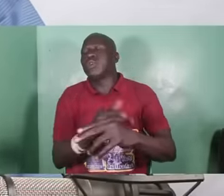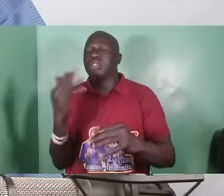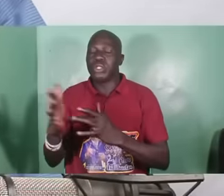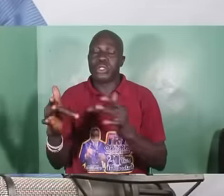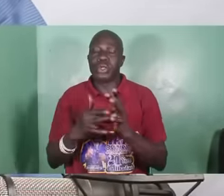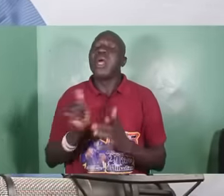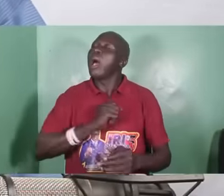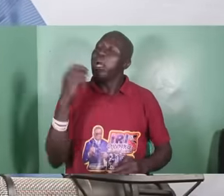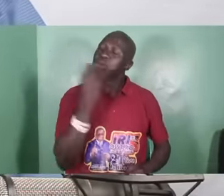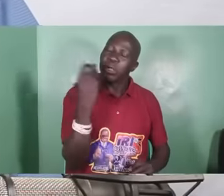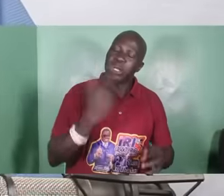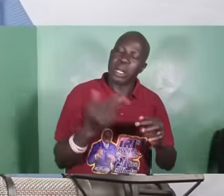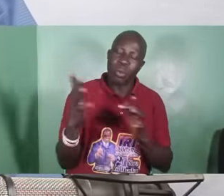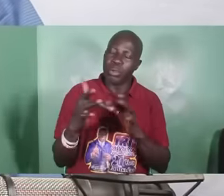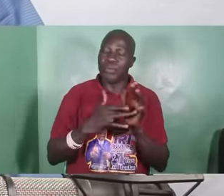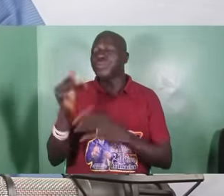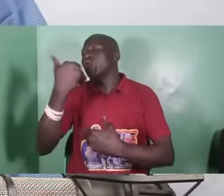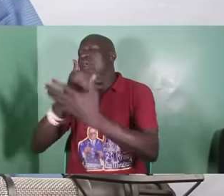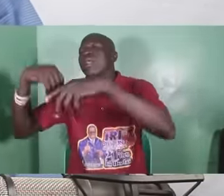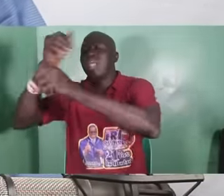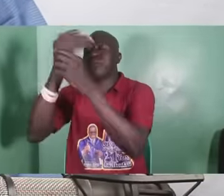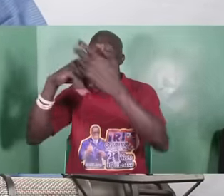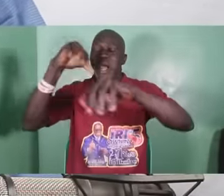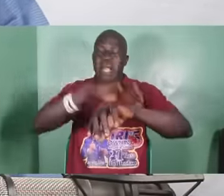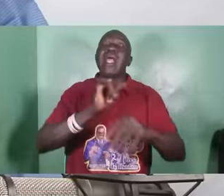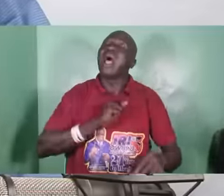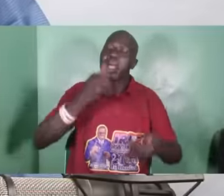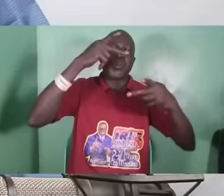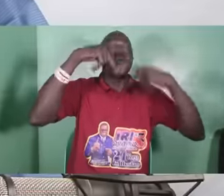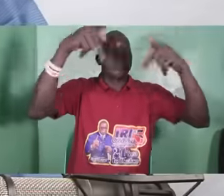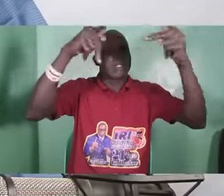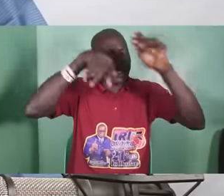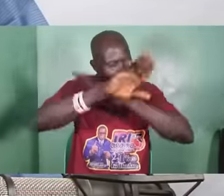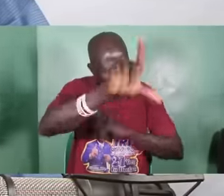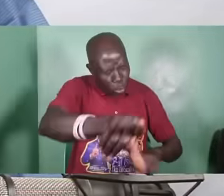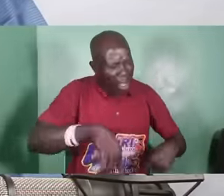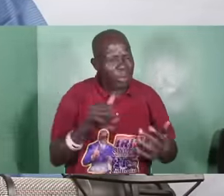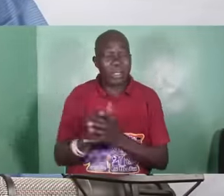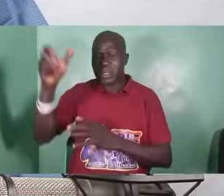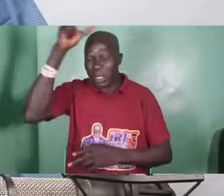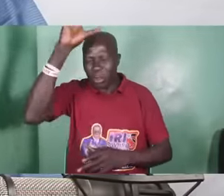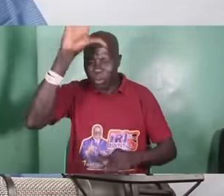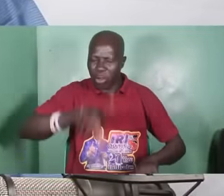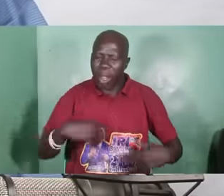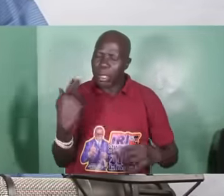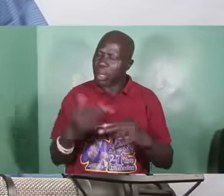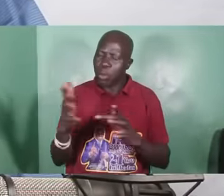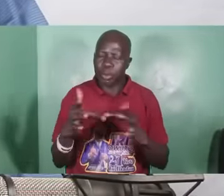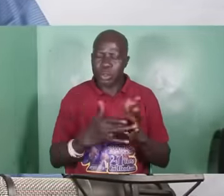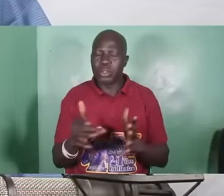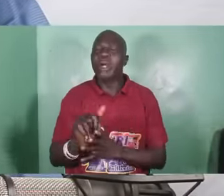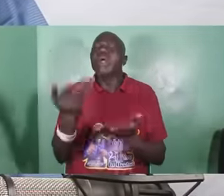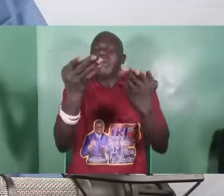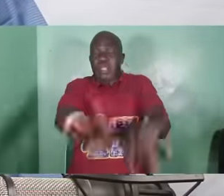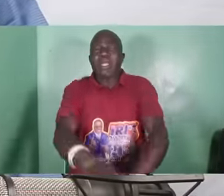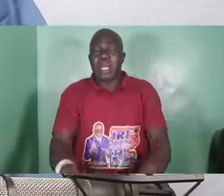no, send you. What's your account? Everyone that sent money to their account. My God. My God. To tell the power. That's not the shadow that the enemy